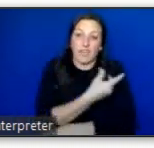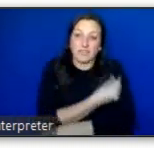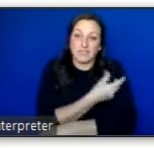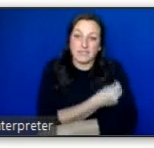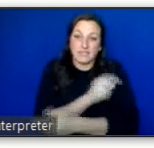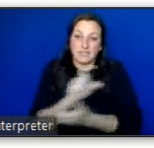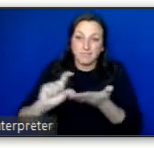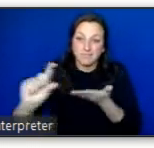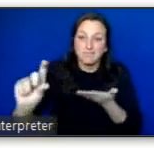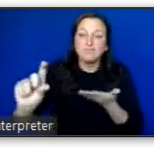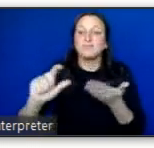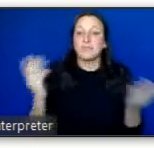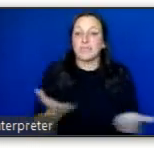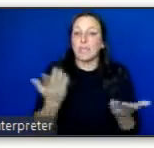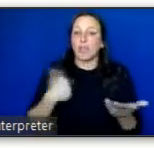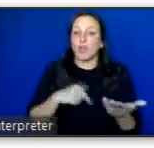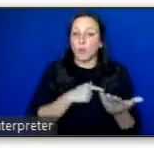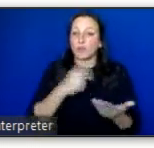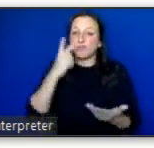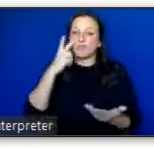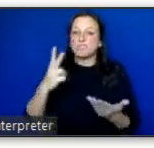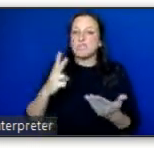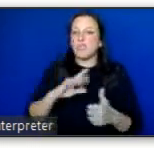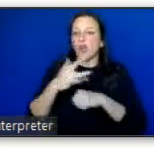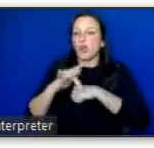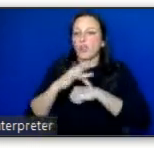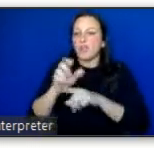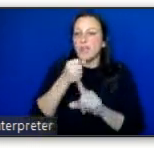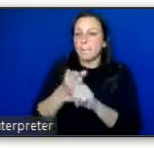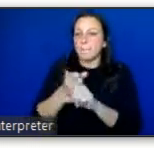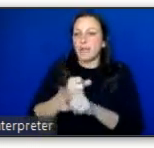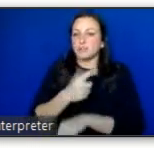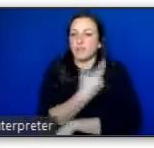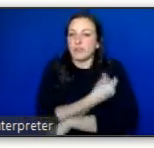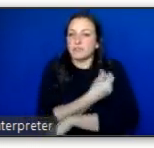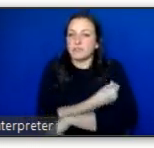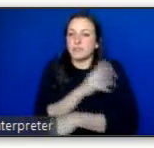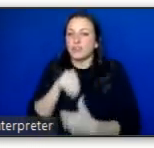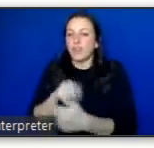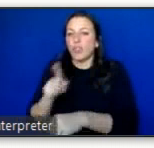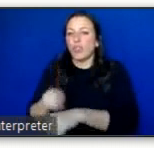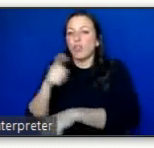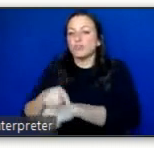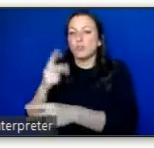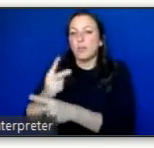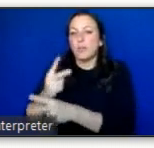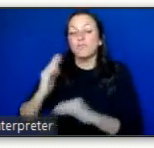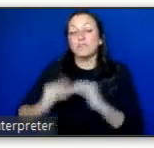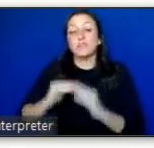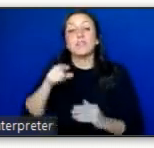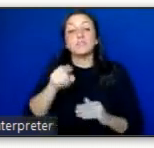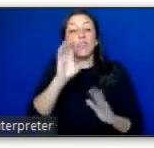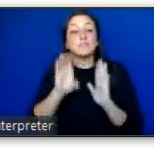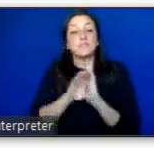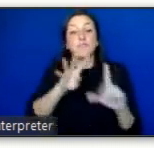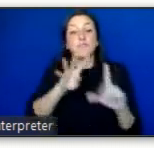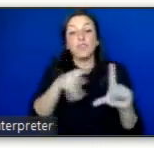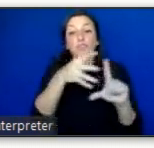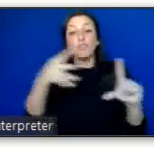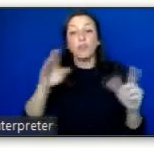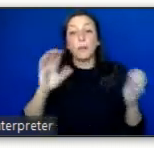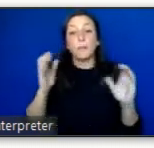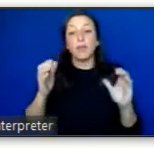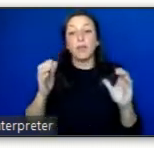impact that we are just starting to see on vaccination in our long-term care facilities. So this figure compares overall